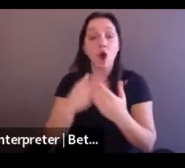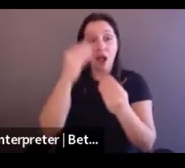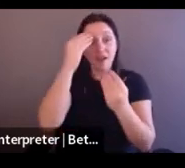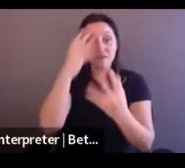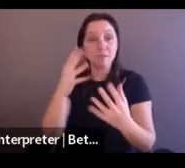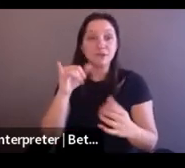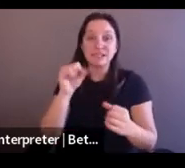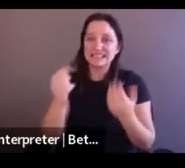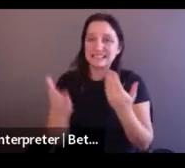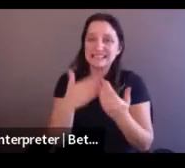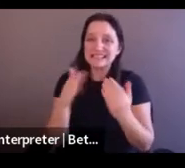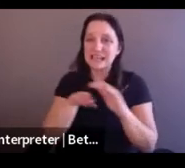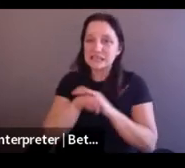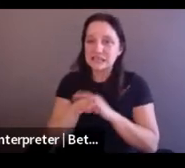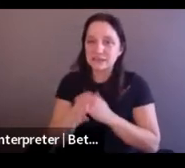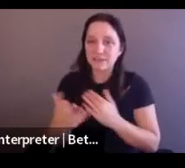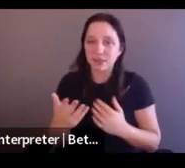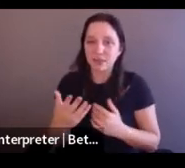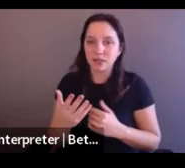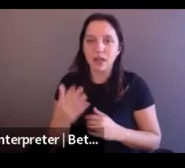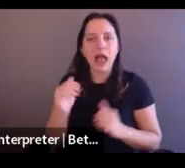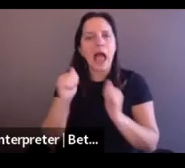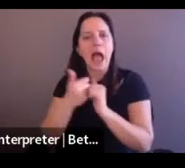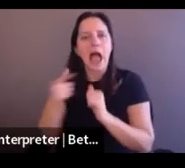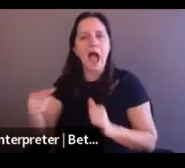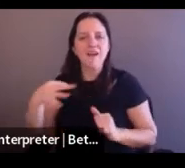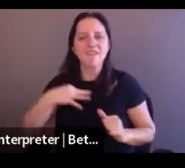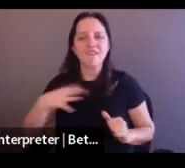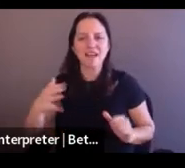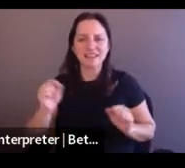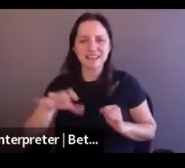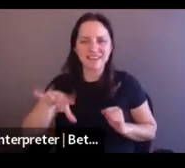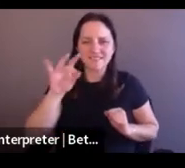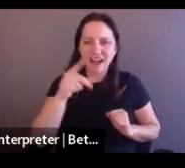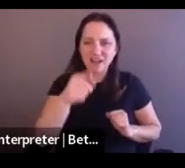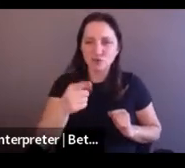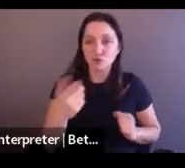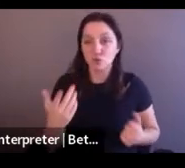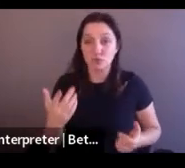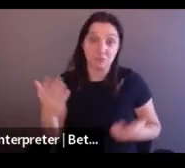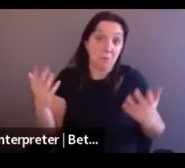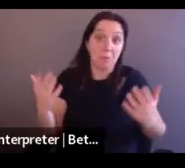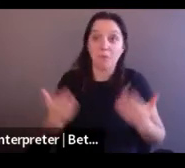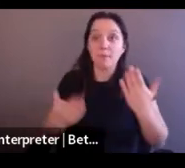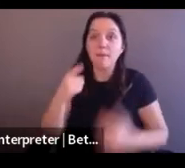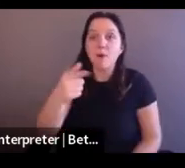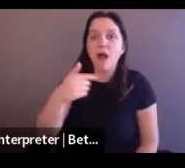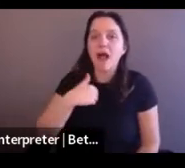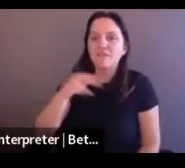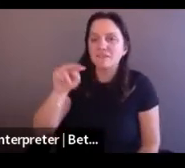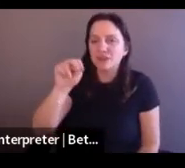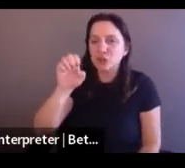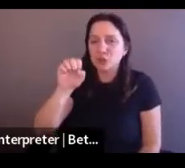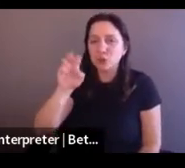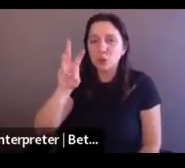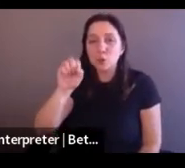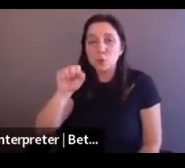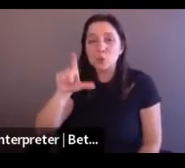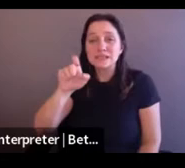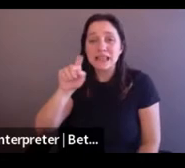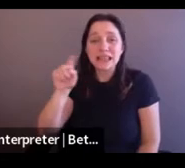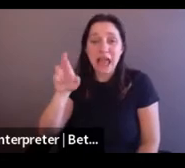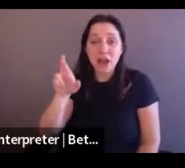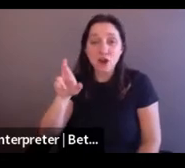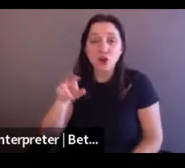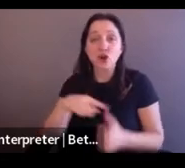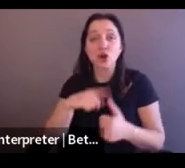So, you know, what are the best networks to, you know, to do that? Is there a newsletter in your sort of space? Is there, you know, do you have an